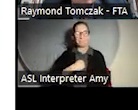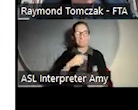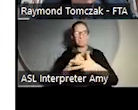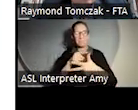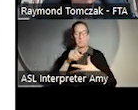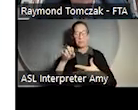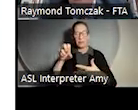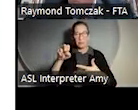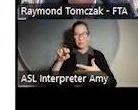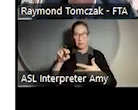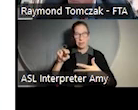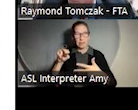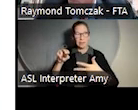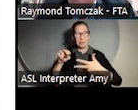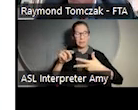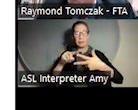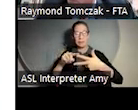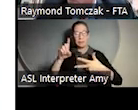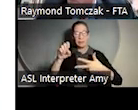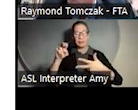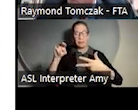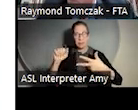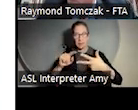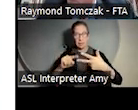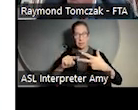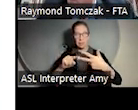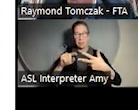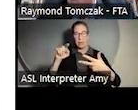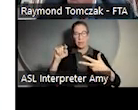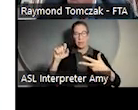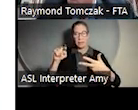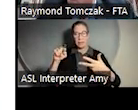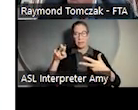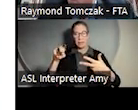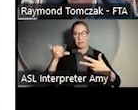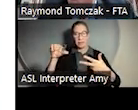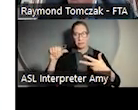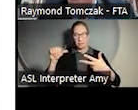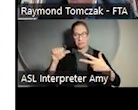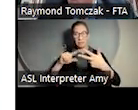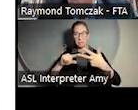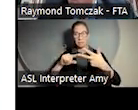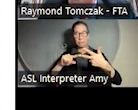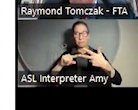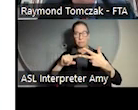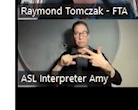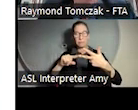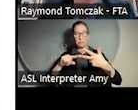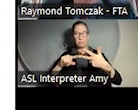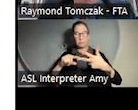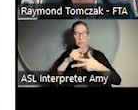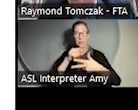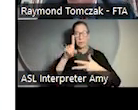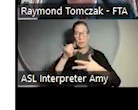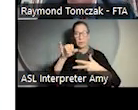So we have Dylan Gerard Rice, followed by Dana Anderson, followed by Tatiana Kersner. Is Dylan